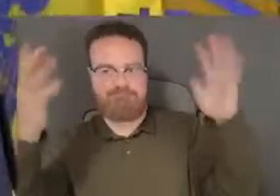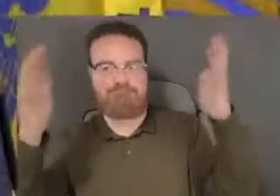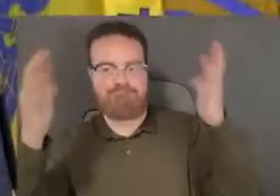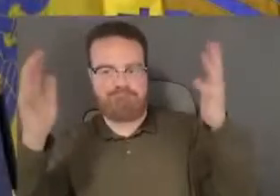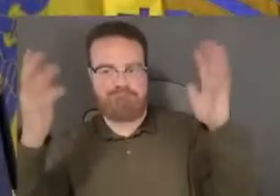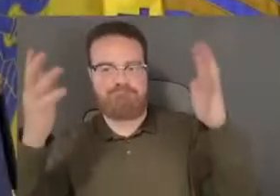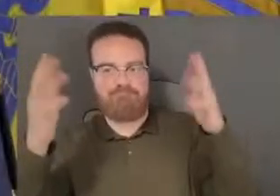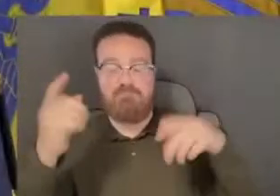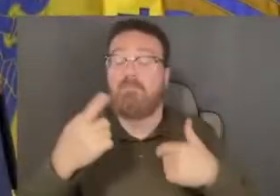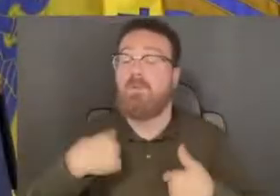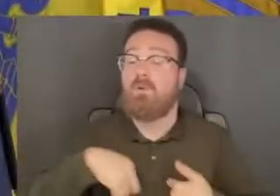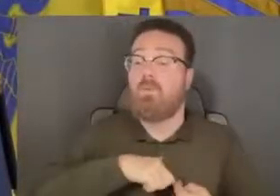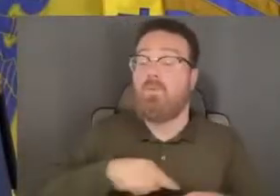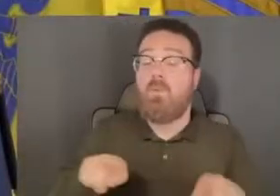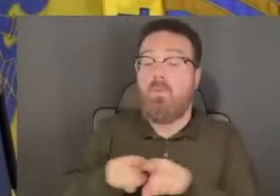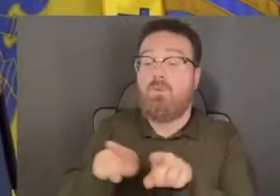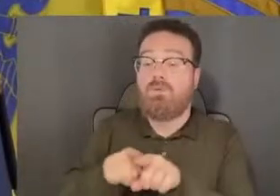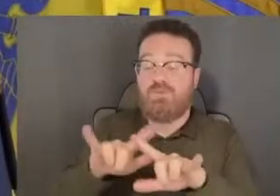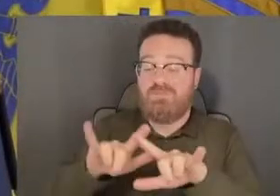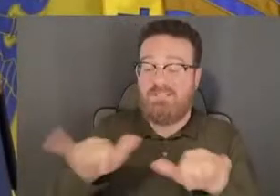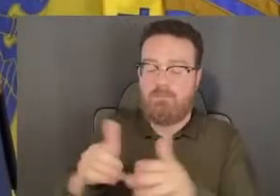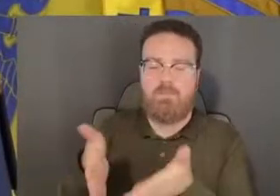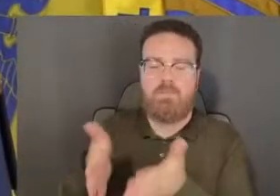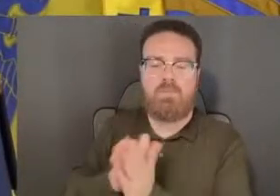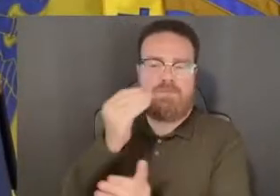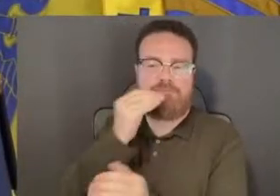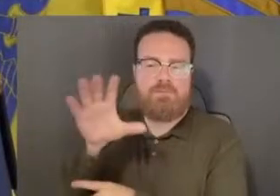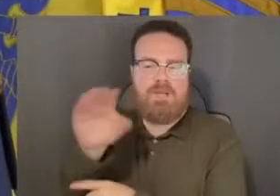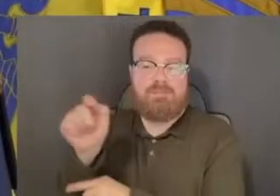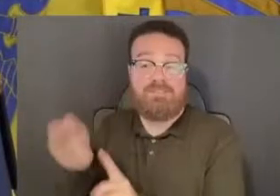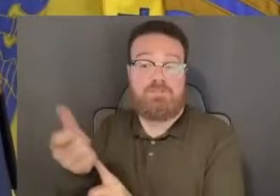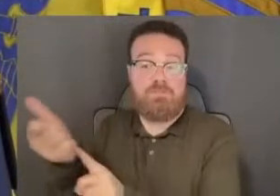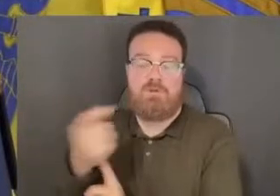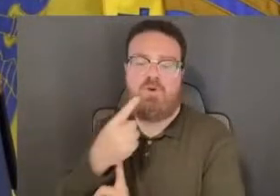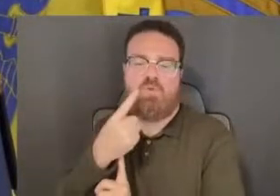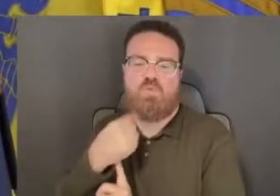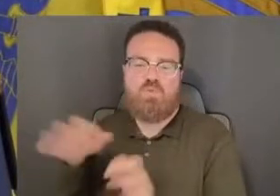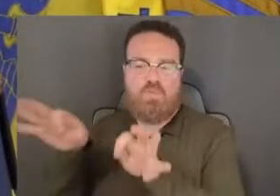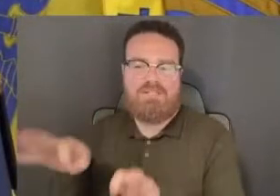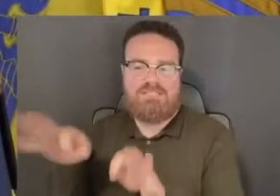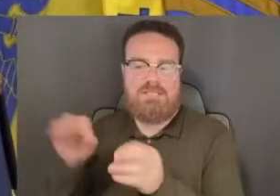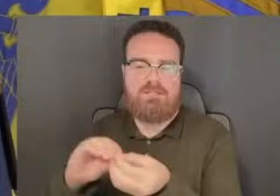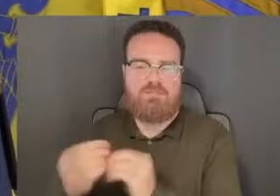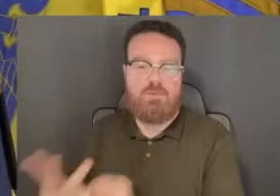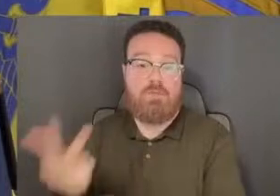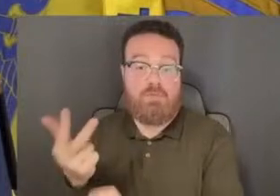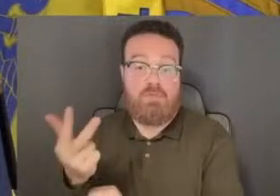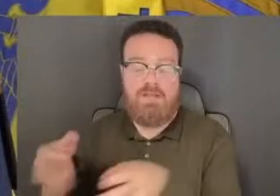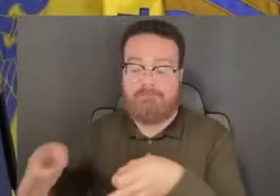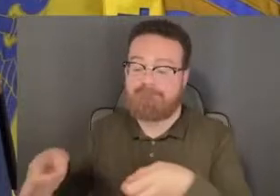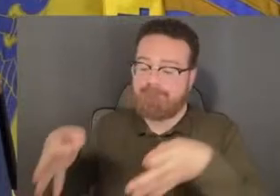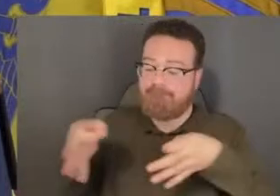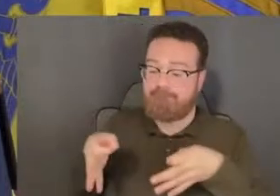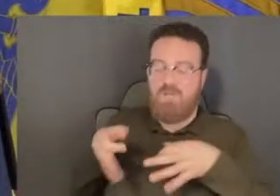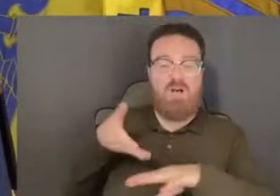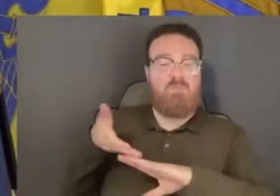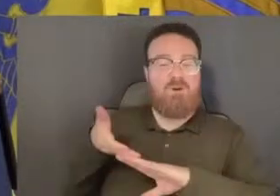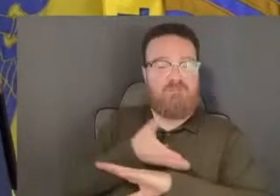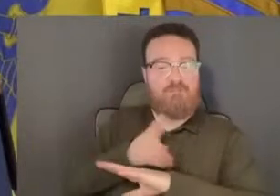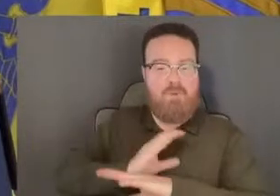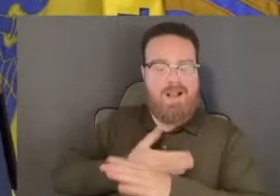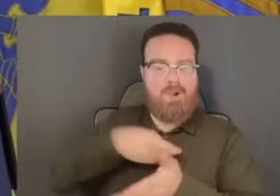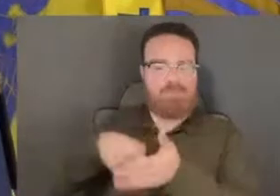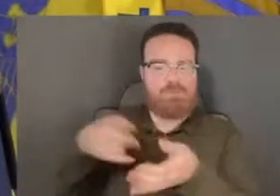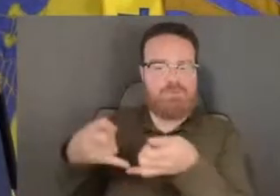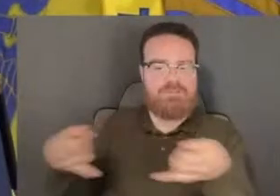We are also requesting food companies to remove red dye number 3 sooner than the 2027-2028